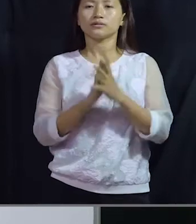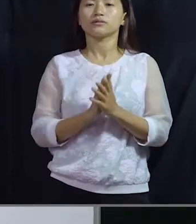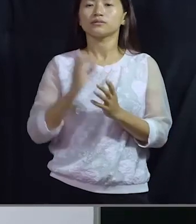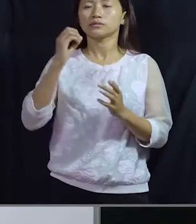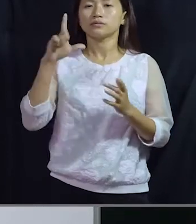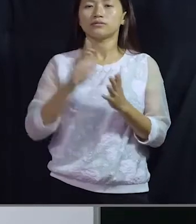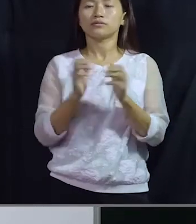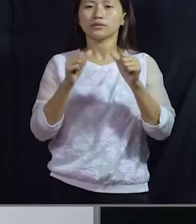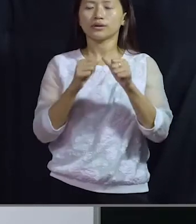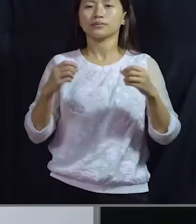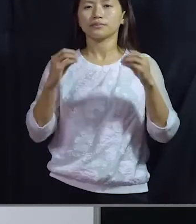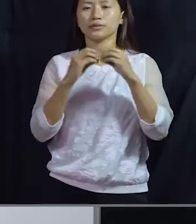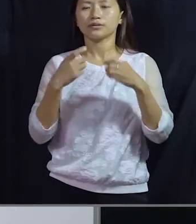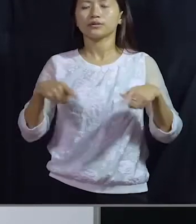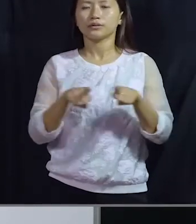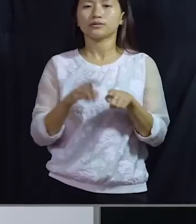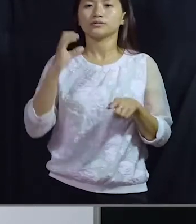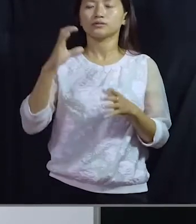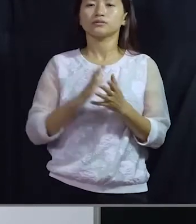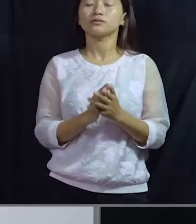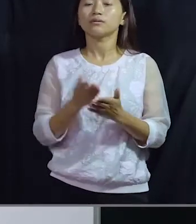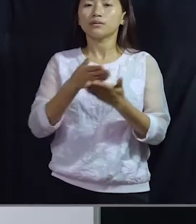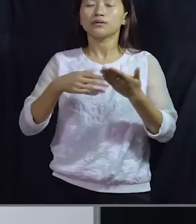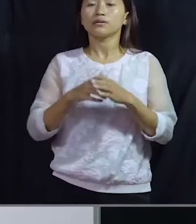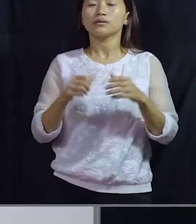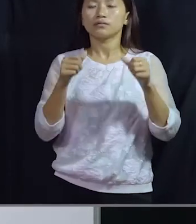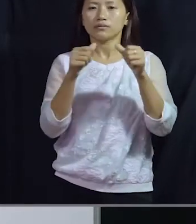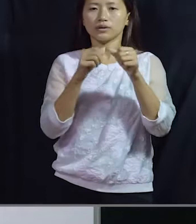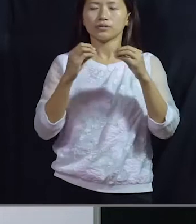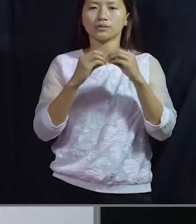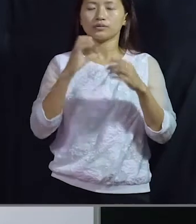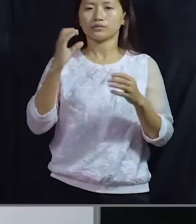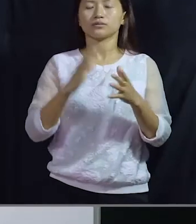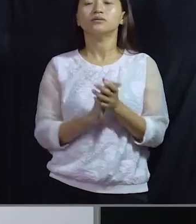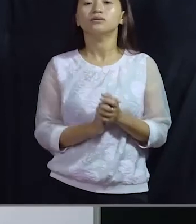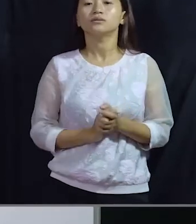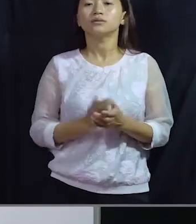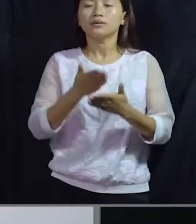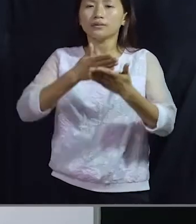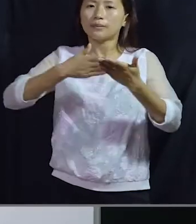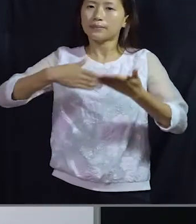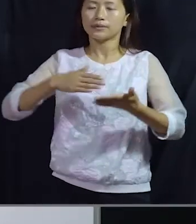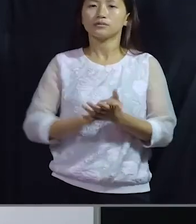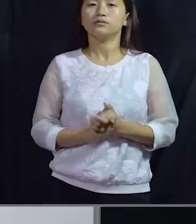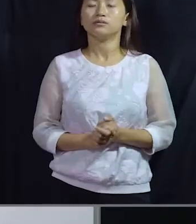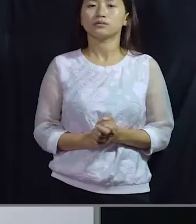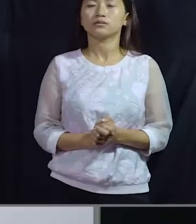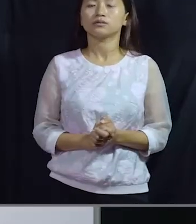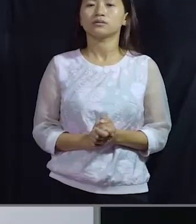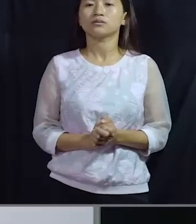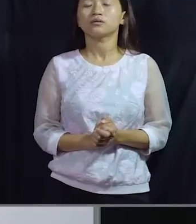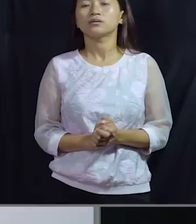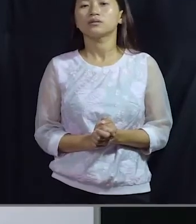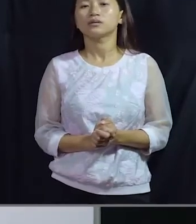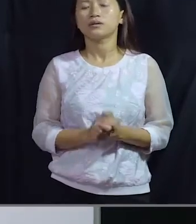column for A, B and C, particulars, column for A, B and C. This is a particular. I've just